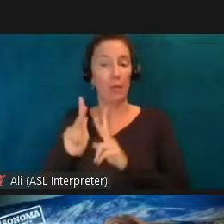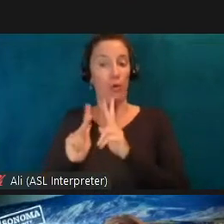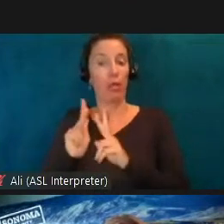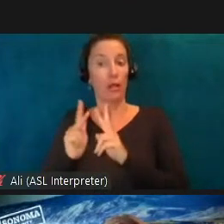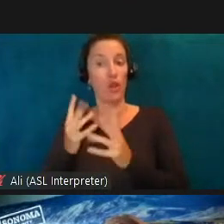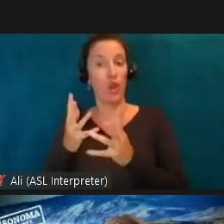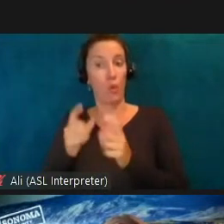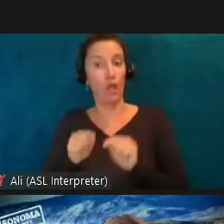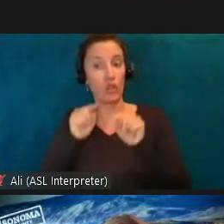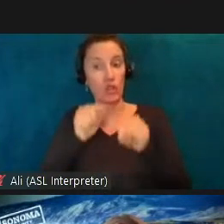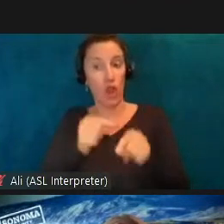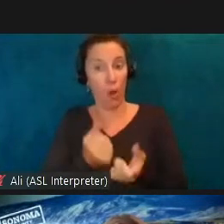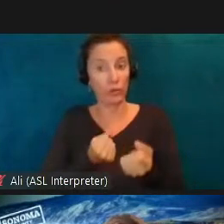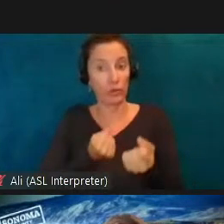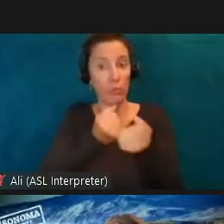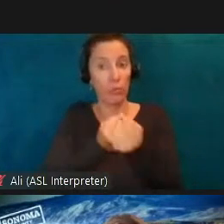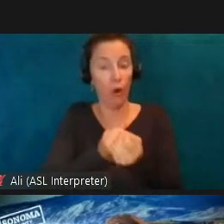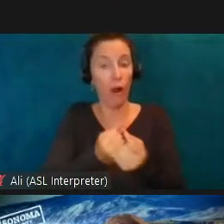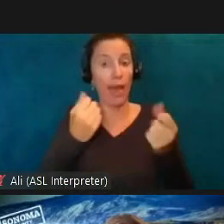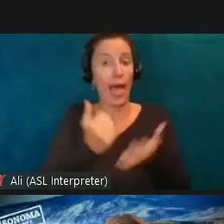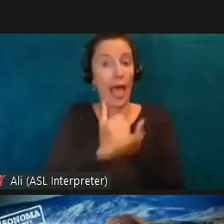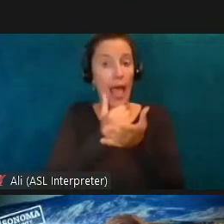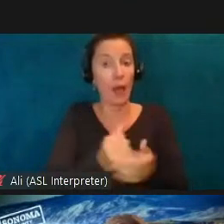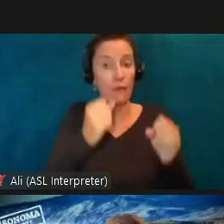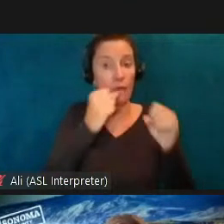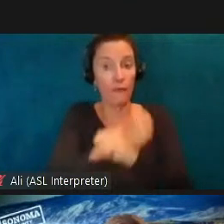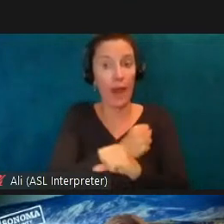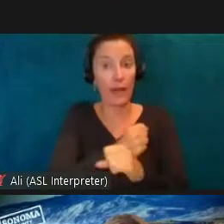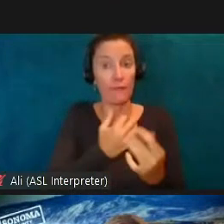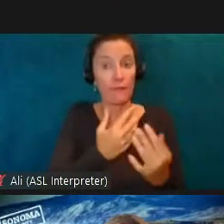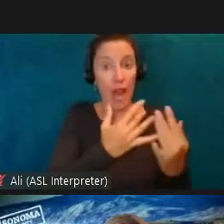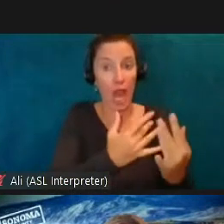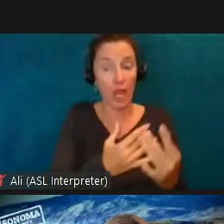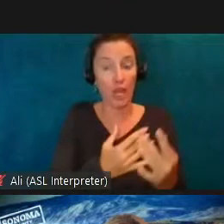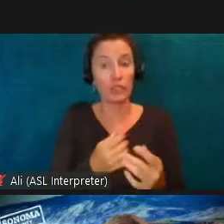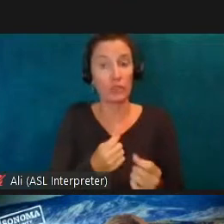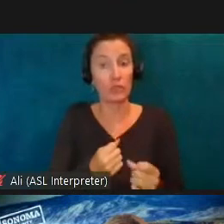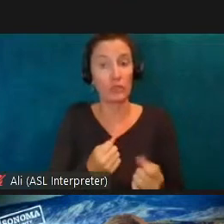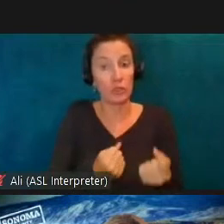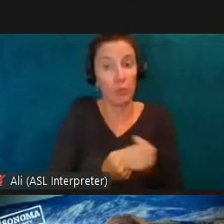firefighters during this type of situations? I don't know who wants to take this question.